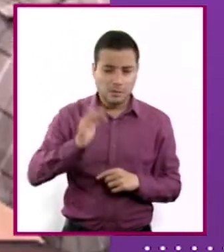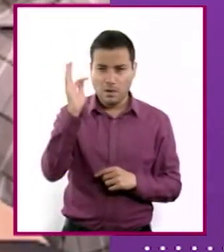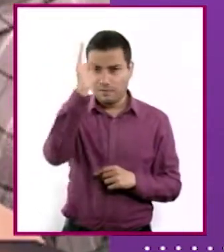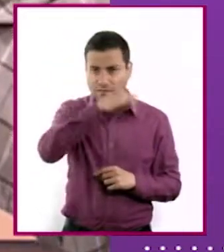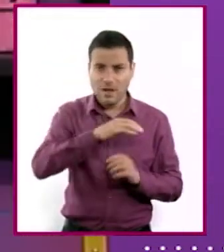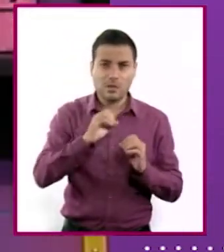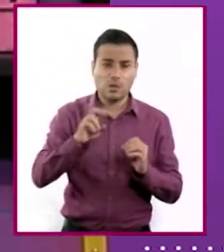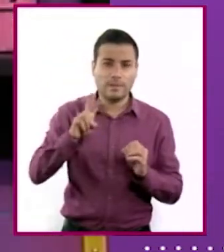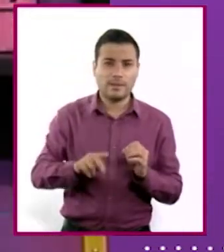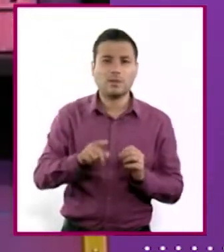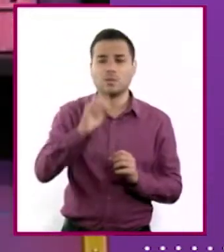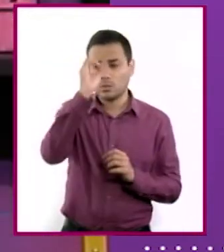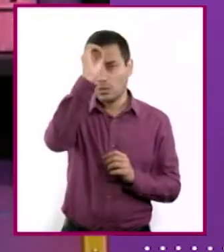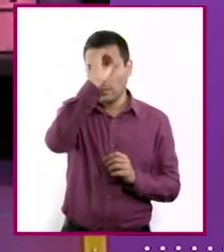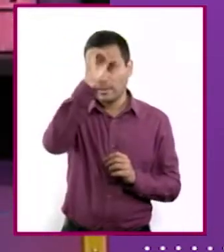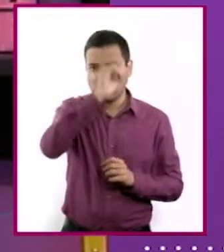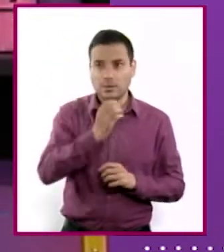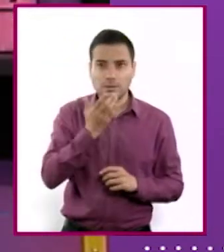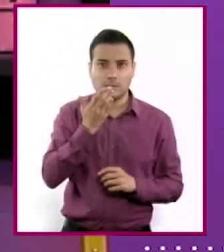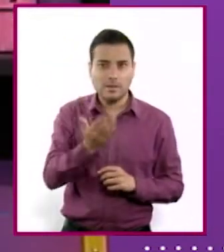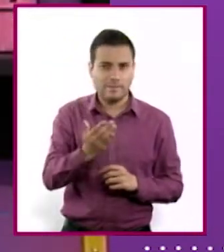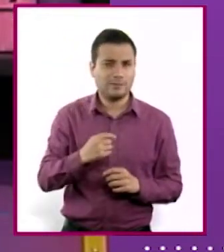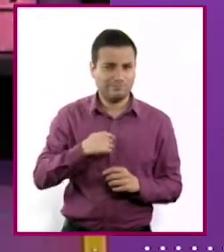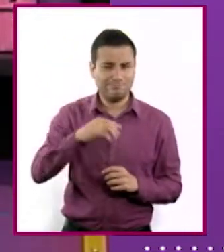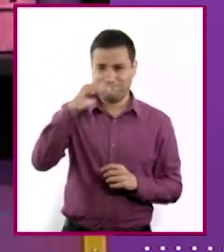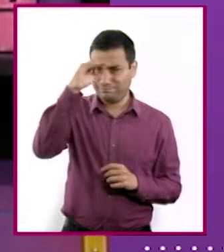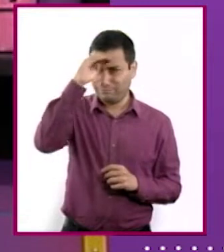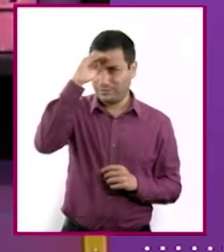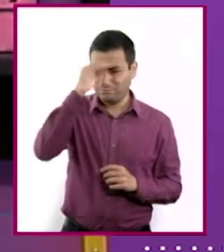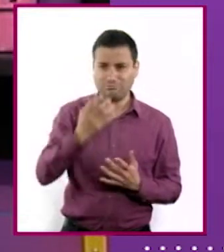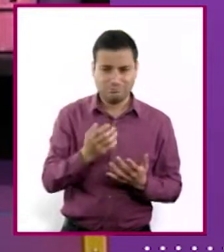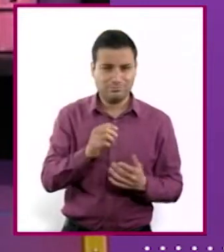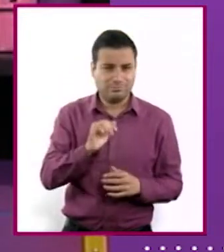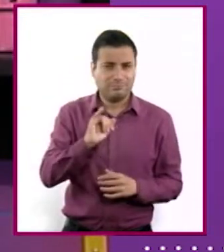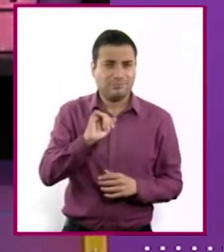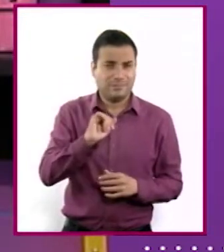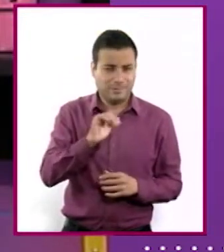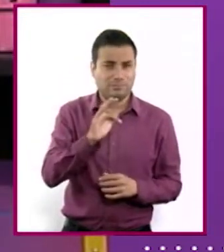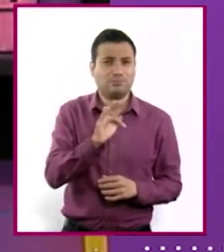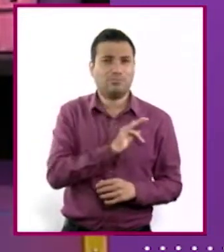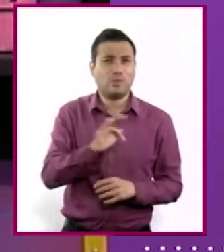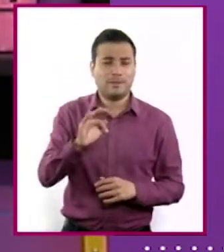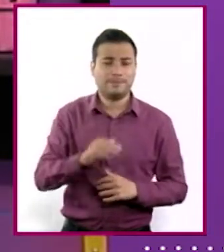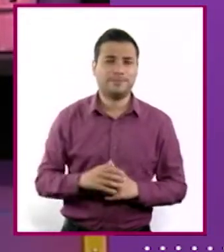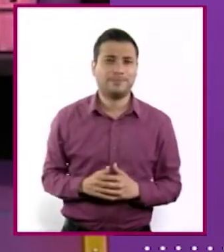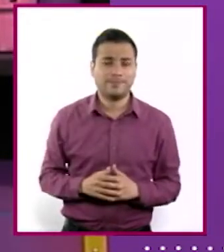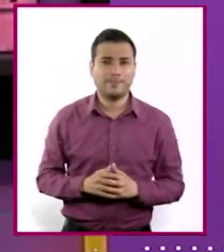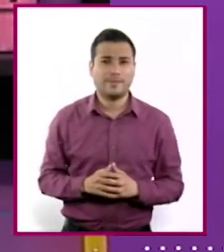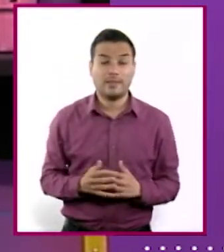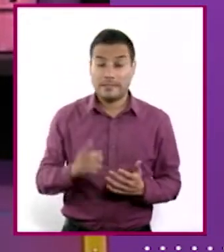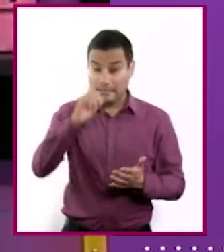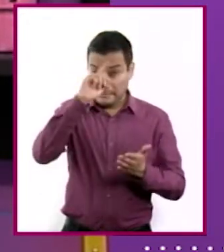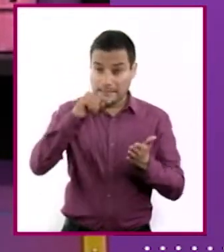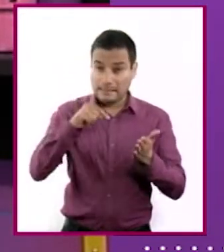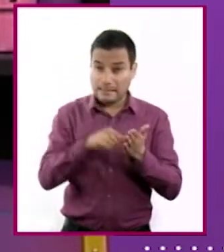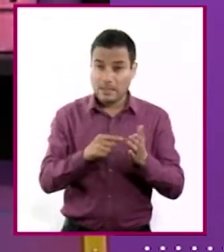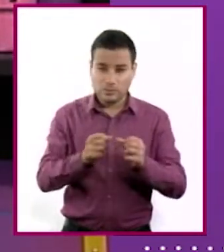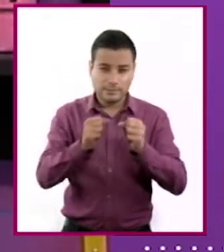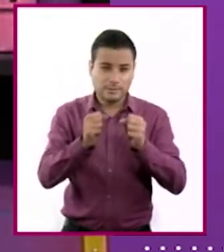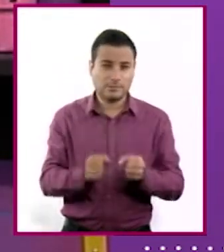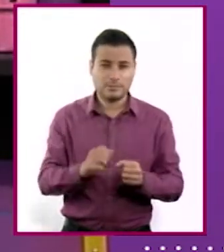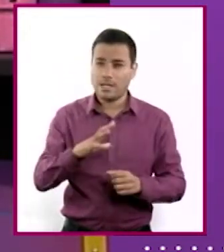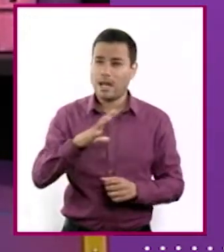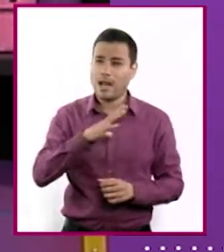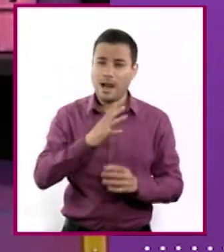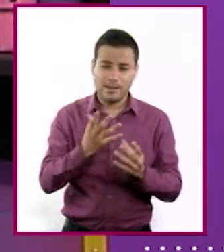Sarah? Yes, I think that can be an interesting contest. And I am sure there are a lot